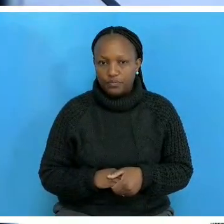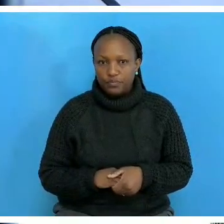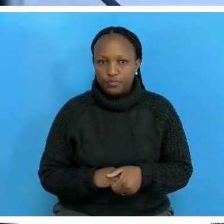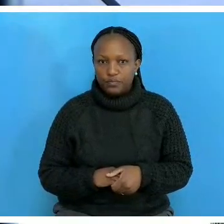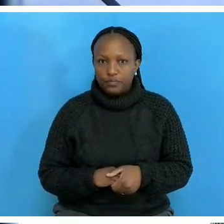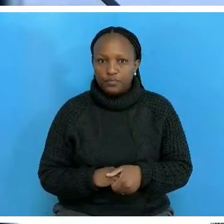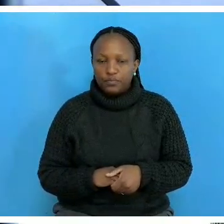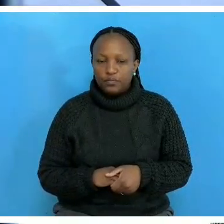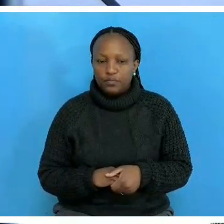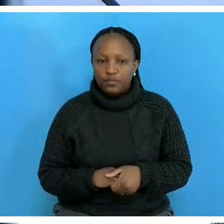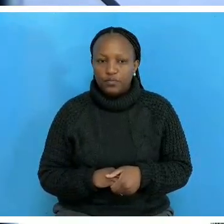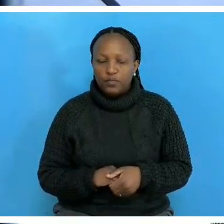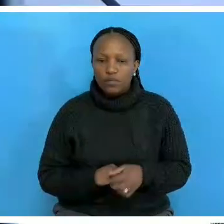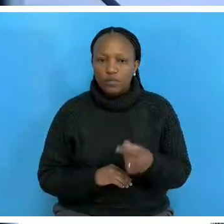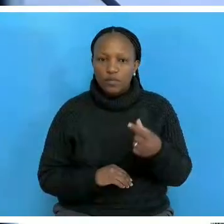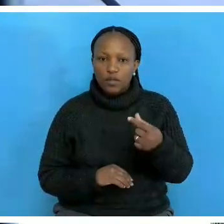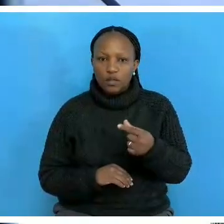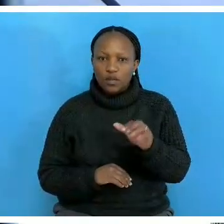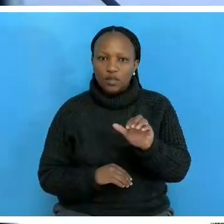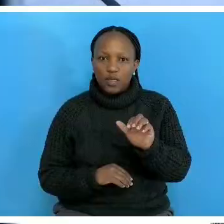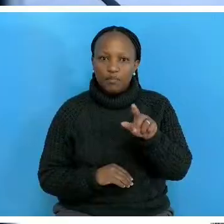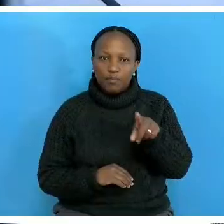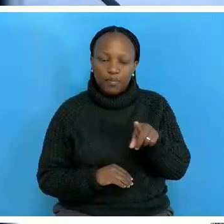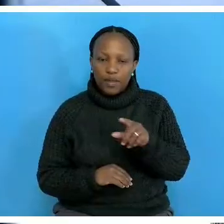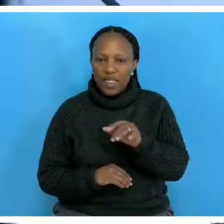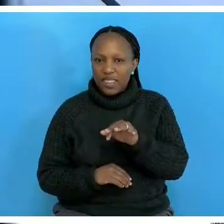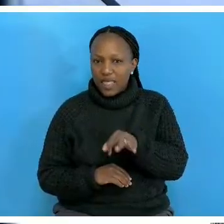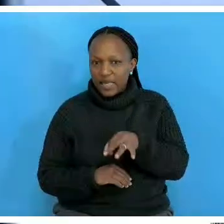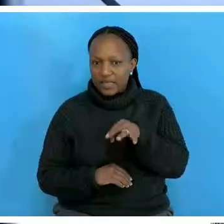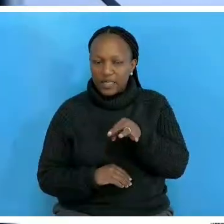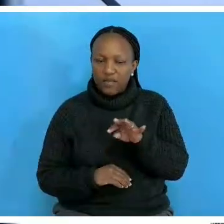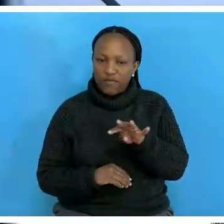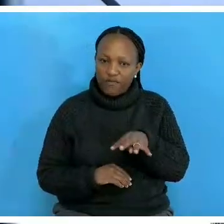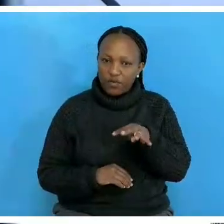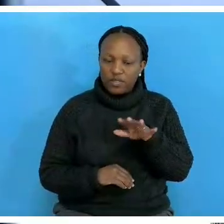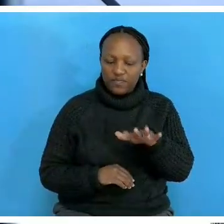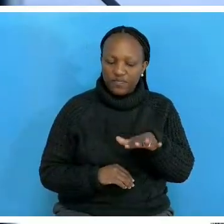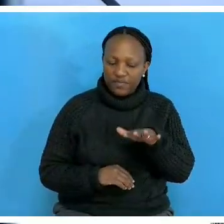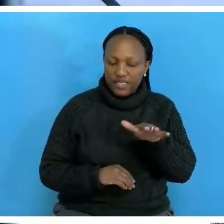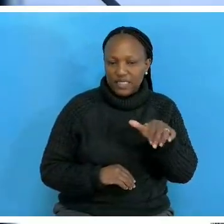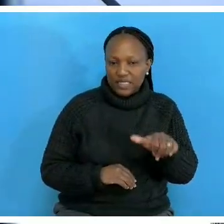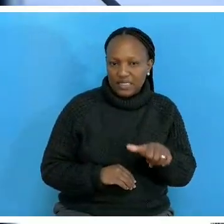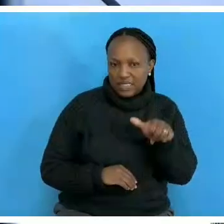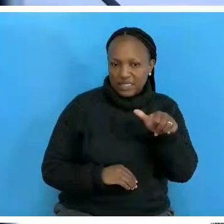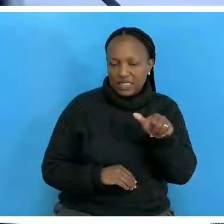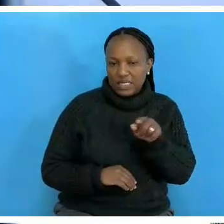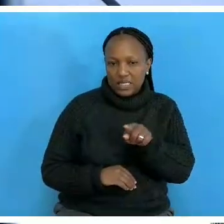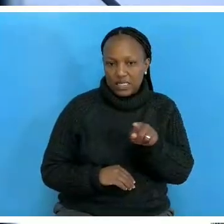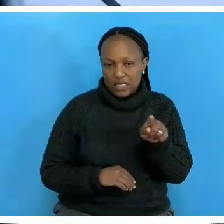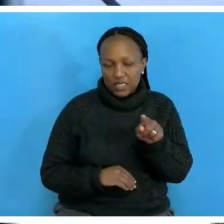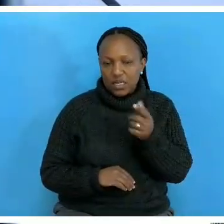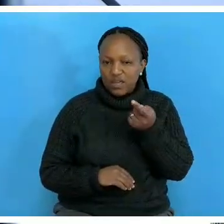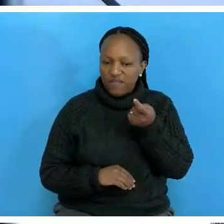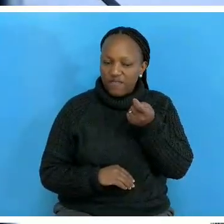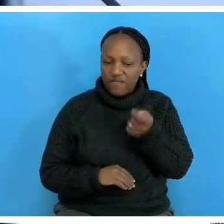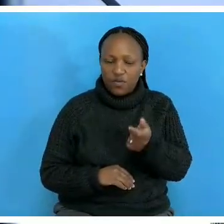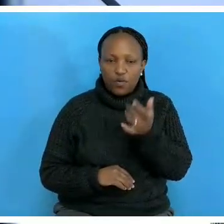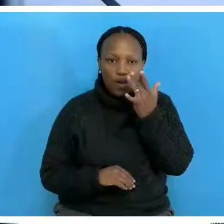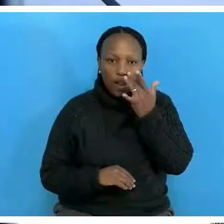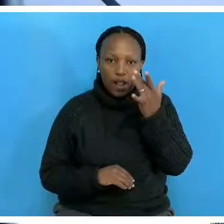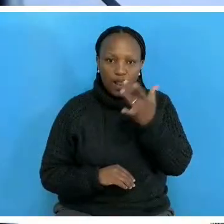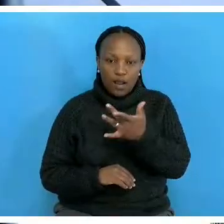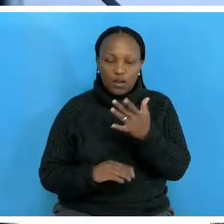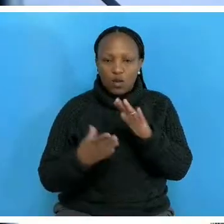To check again, slide 13, 14, 15, and 16. Once again, there are only a few colored communities